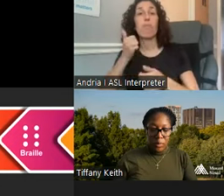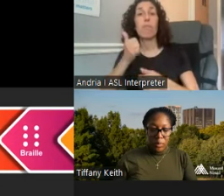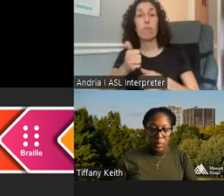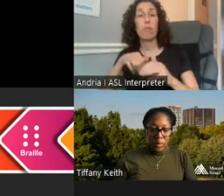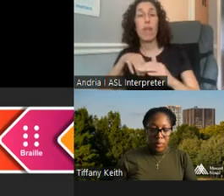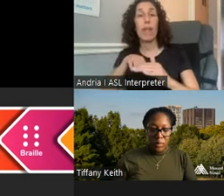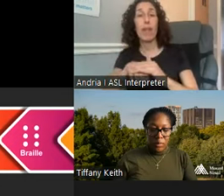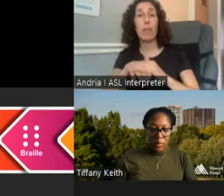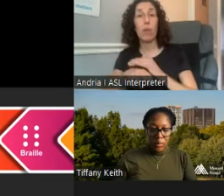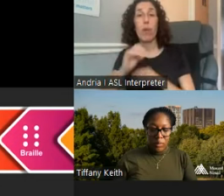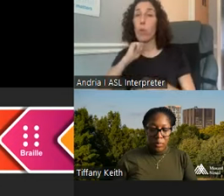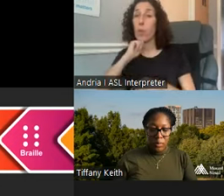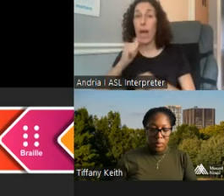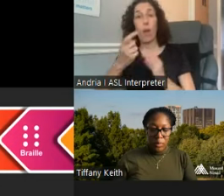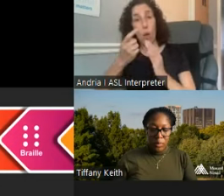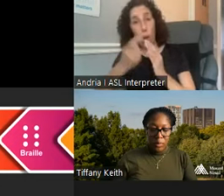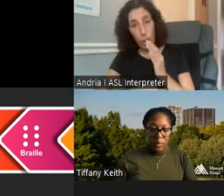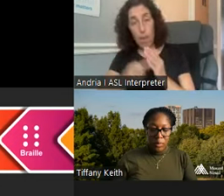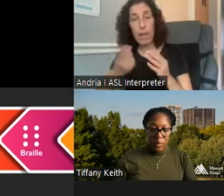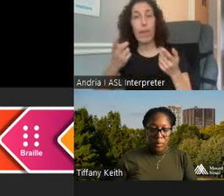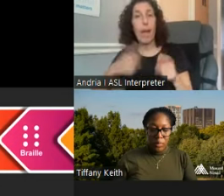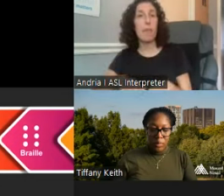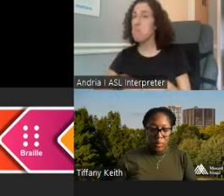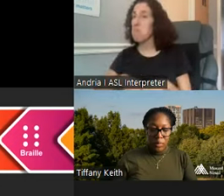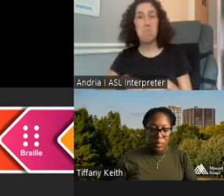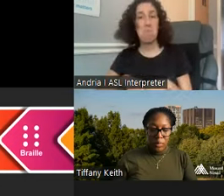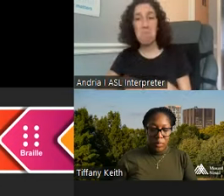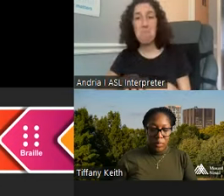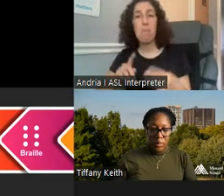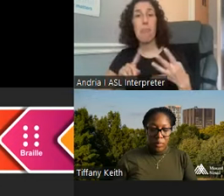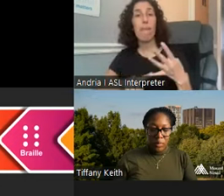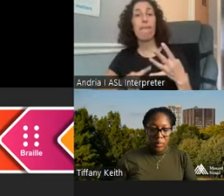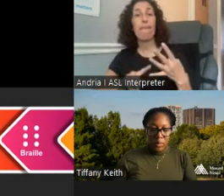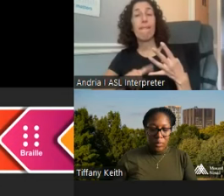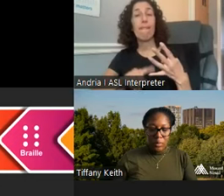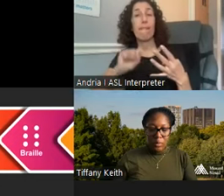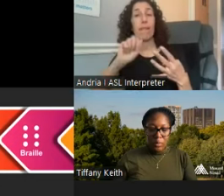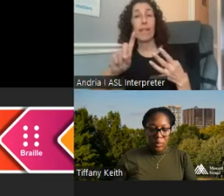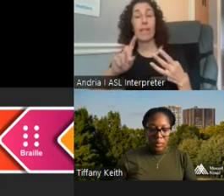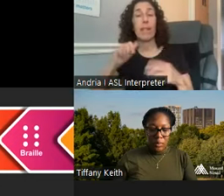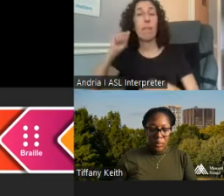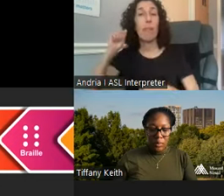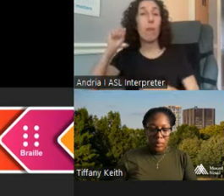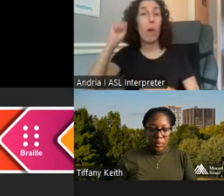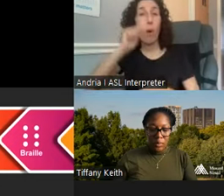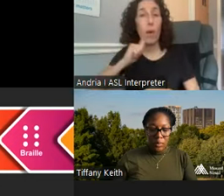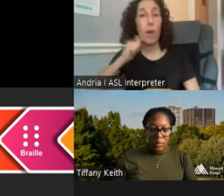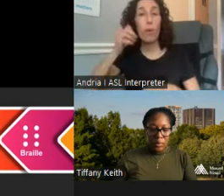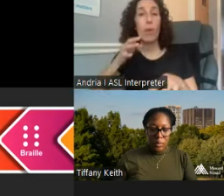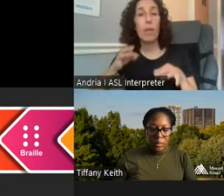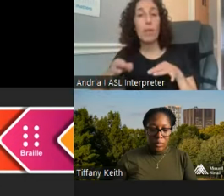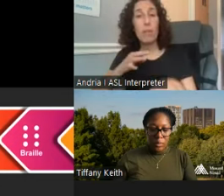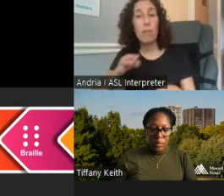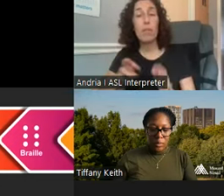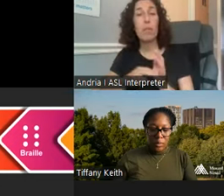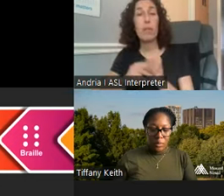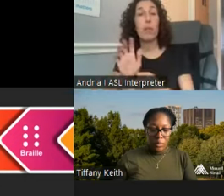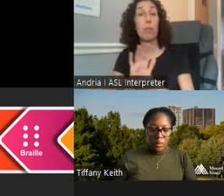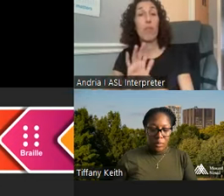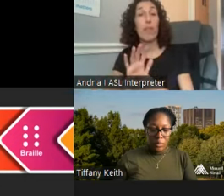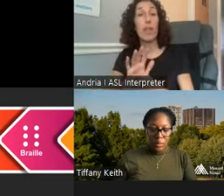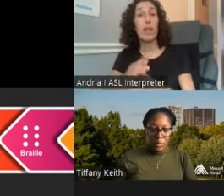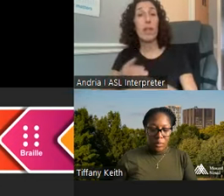accessible. And then audio description, which is an additional audio track on top of the regular dialogue and music that describes the